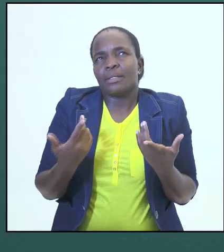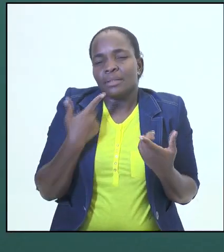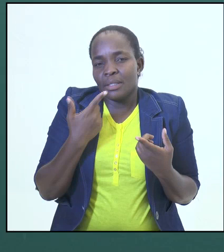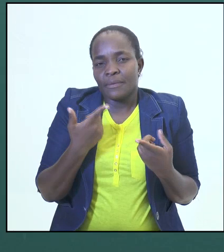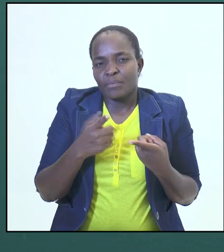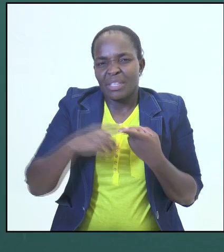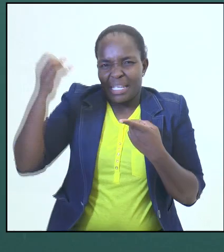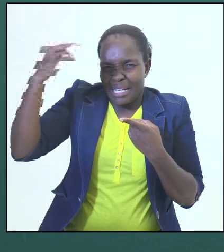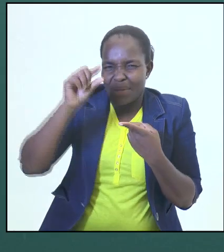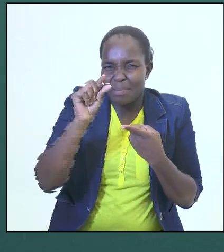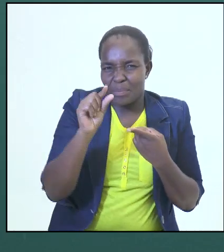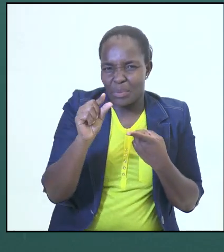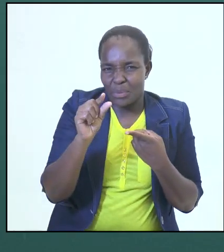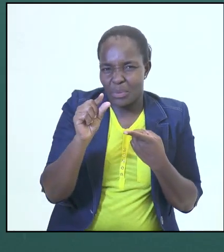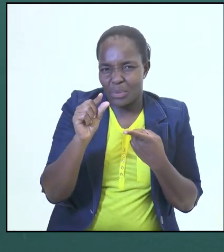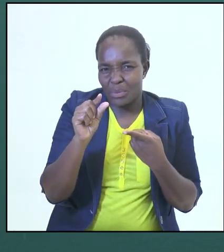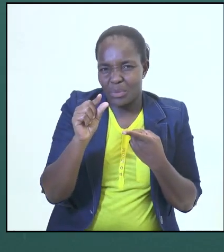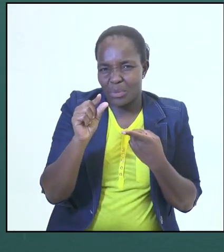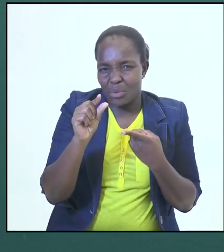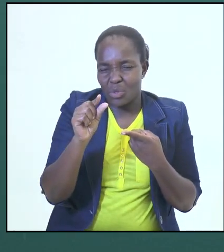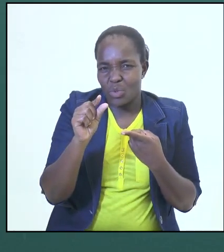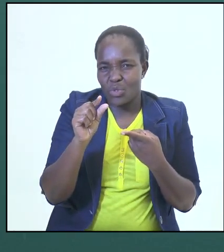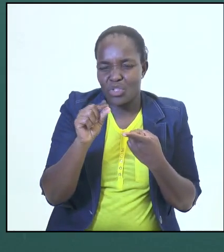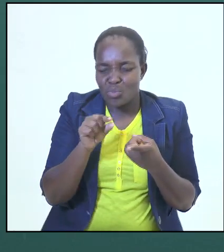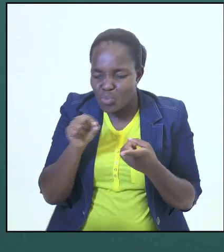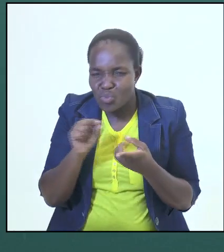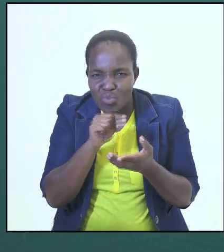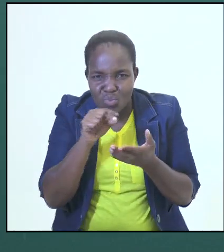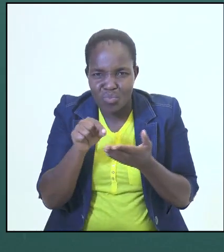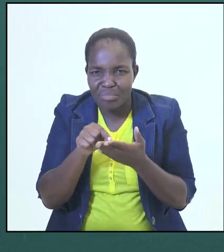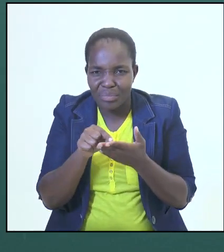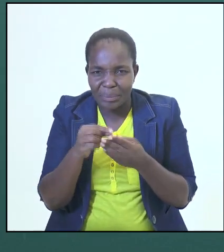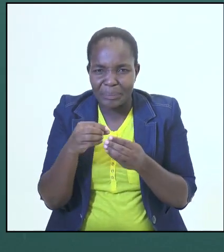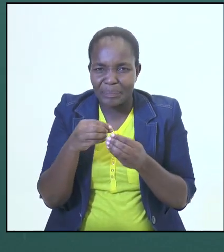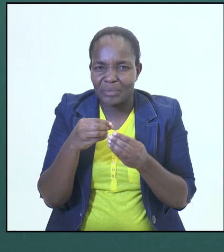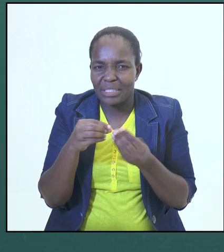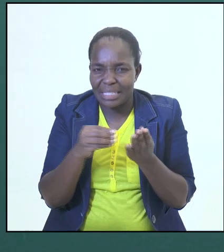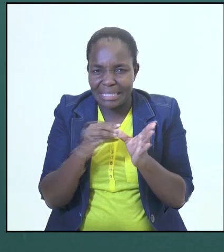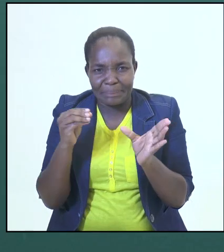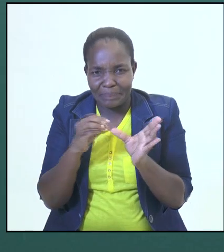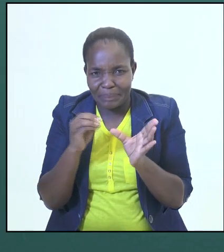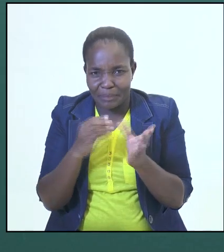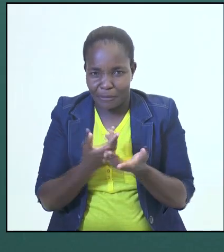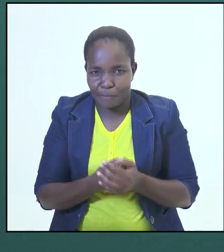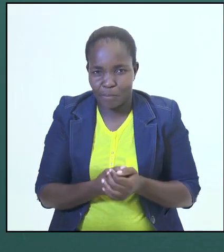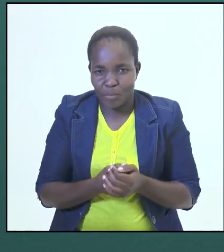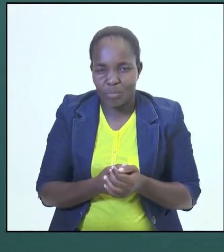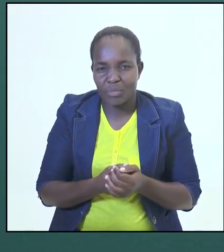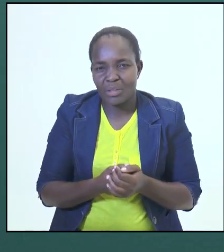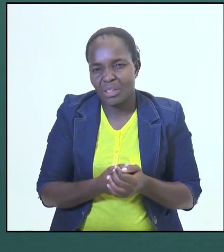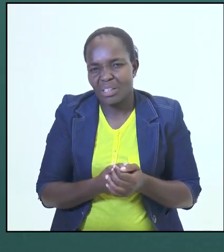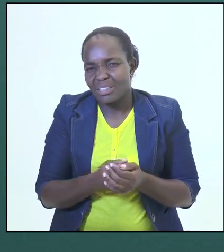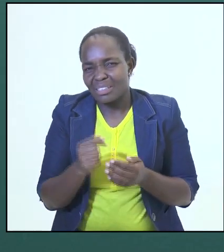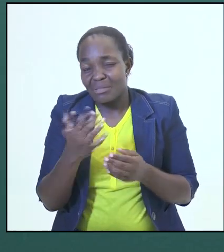not enough, insects chew on leaves. Insufficient water can cause crops to produce a smaller